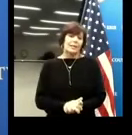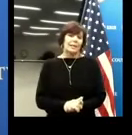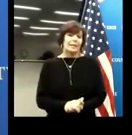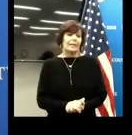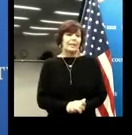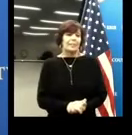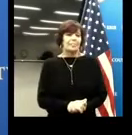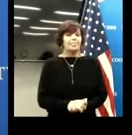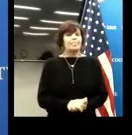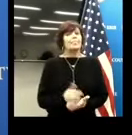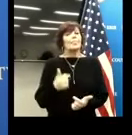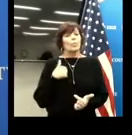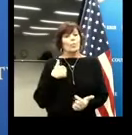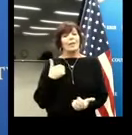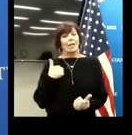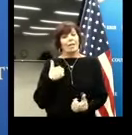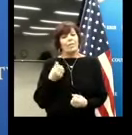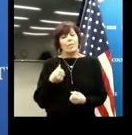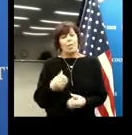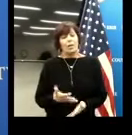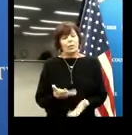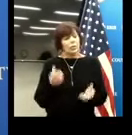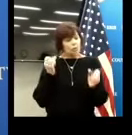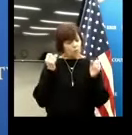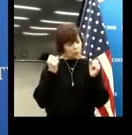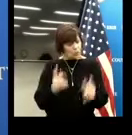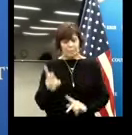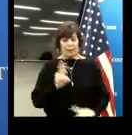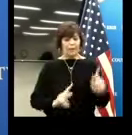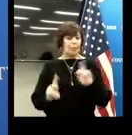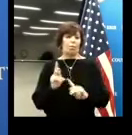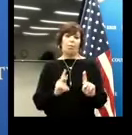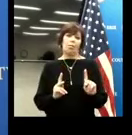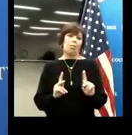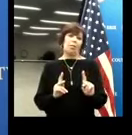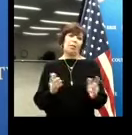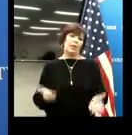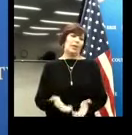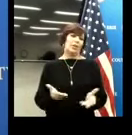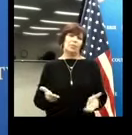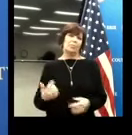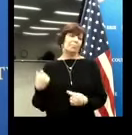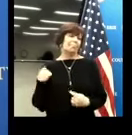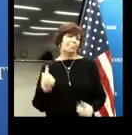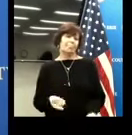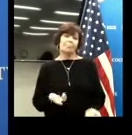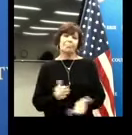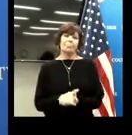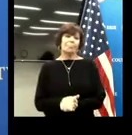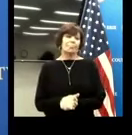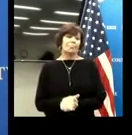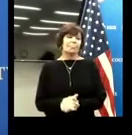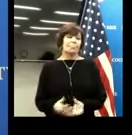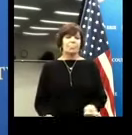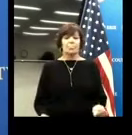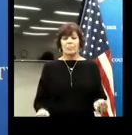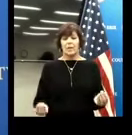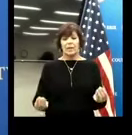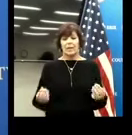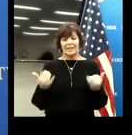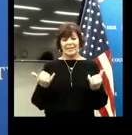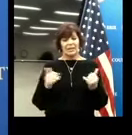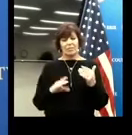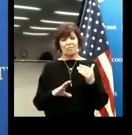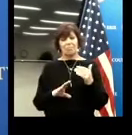now. We have lost too many of our fellow county residents in the last period, much more rapid growth in